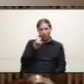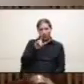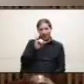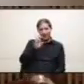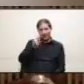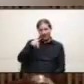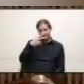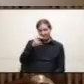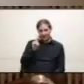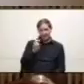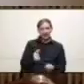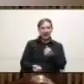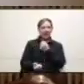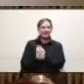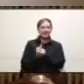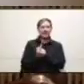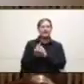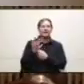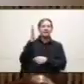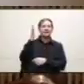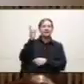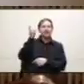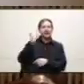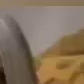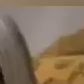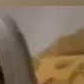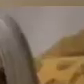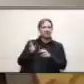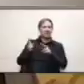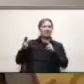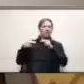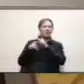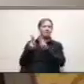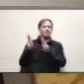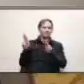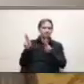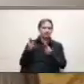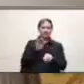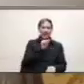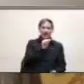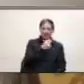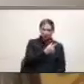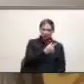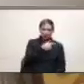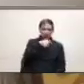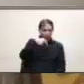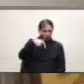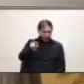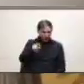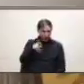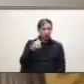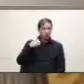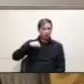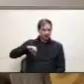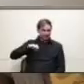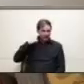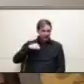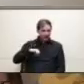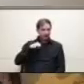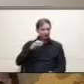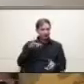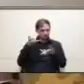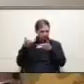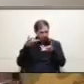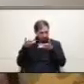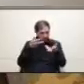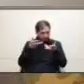matter took place in a speaker's forum. And what happened, the AG then went to the municipality, engaged on